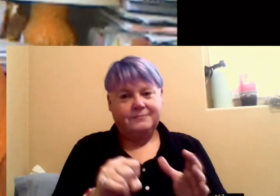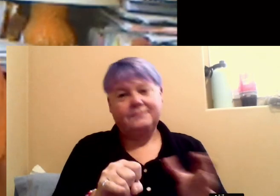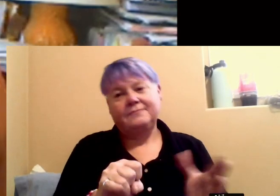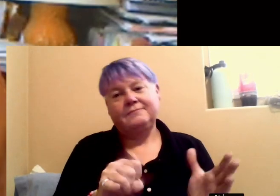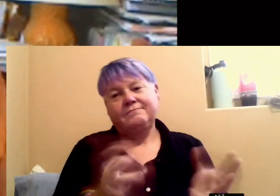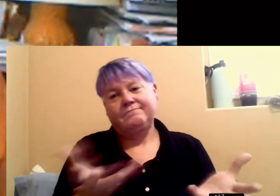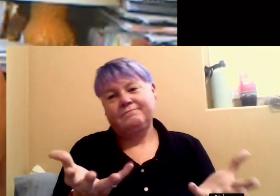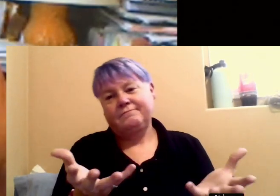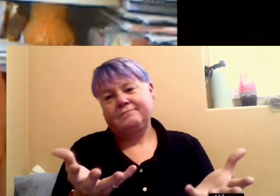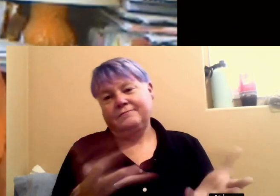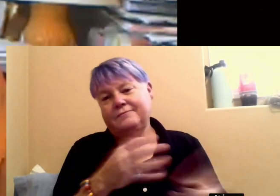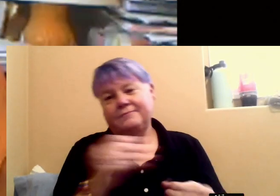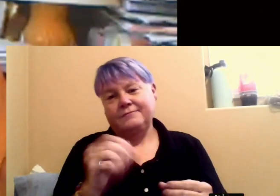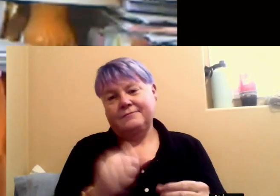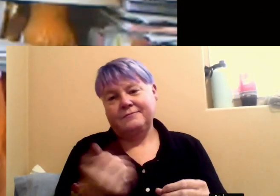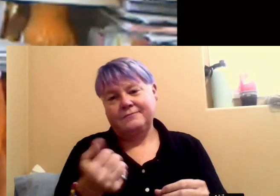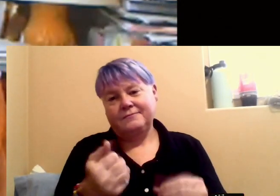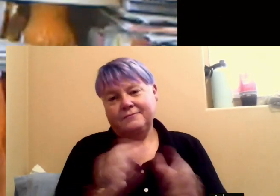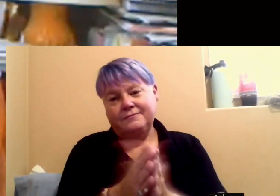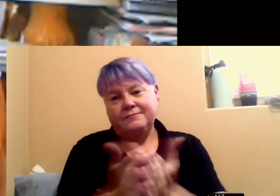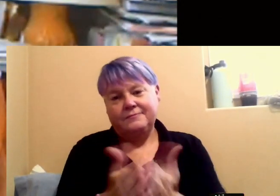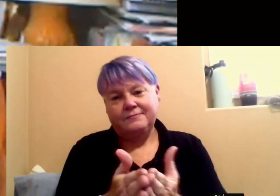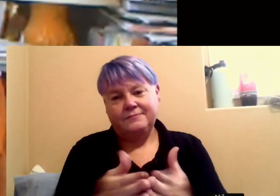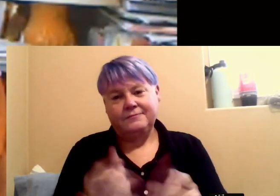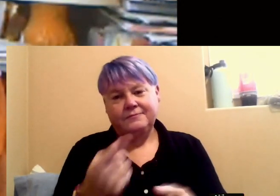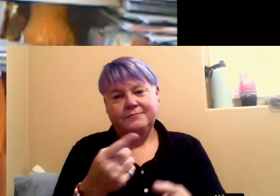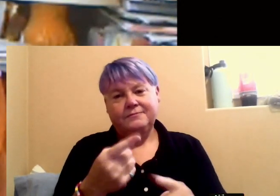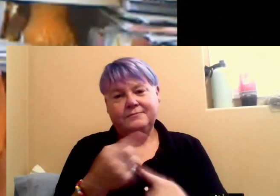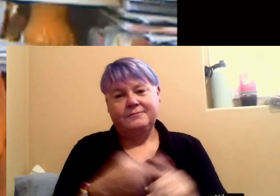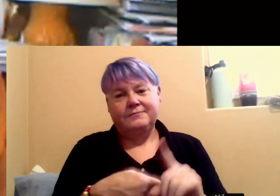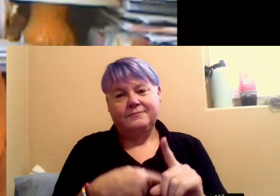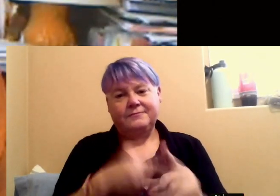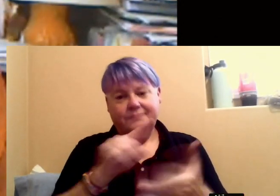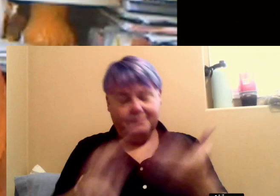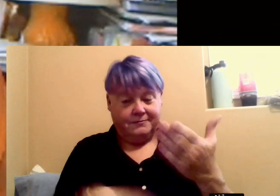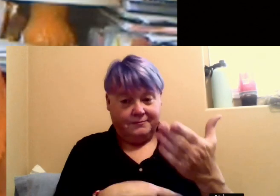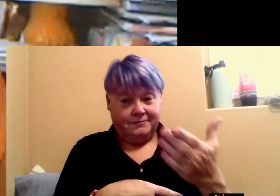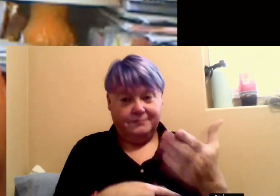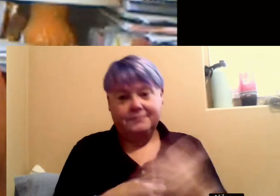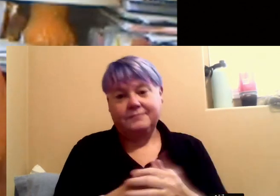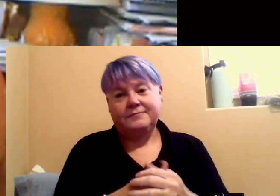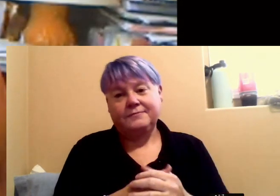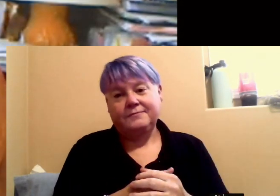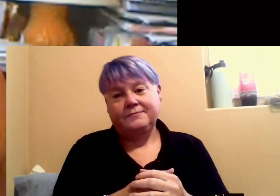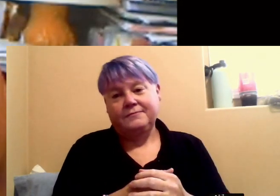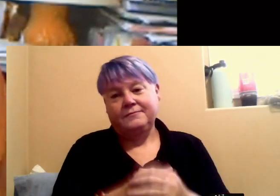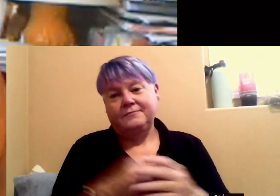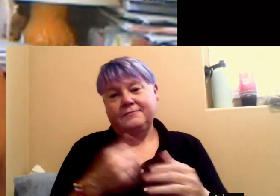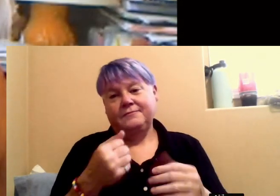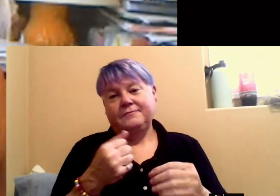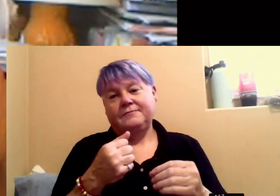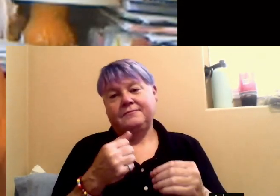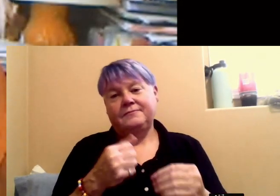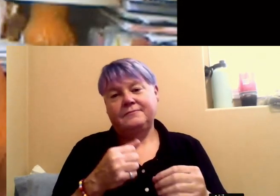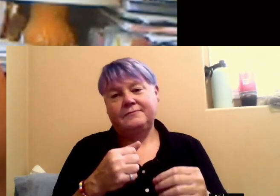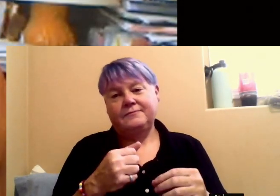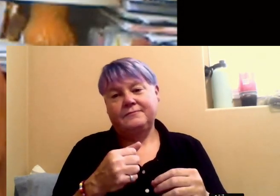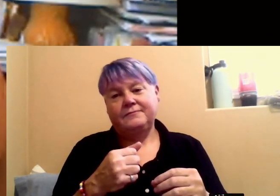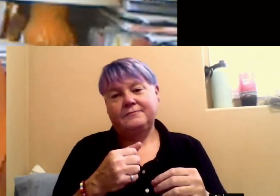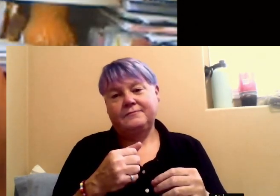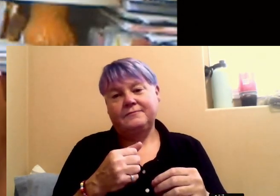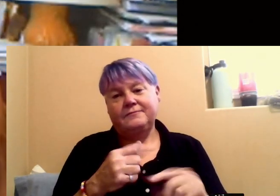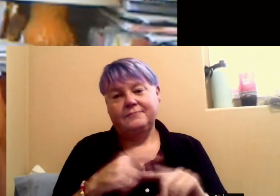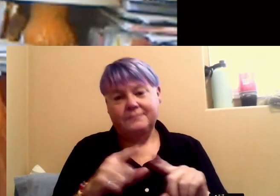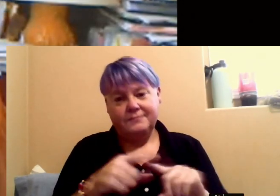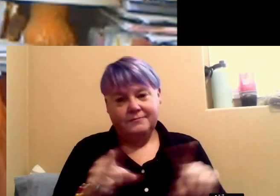instance. And I have another book that's coming out next month as well. It's a young adult. and it has various